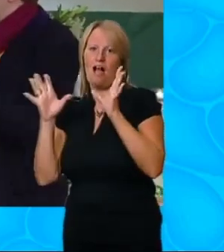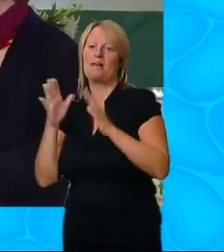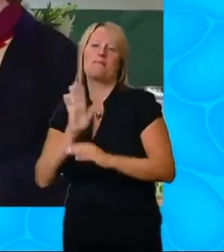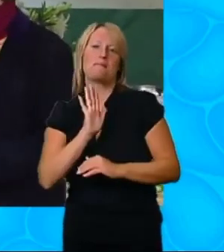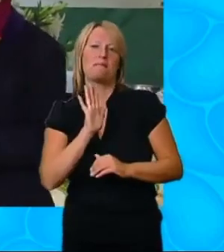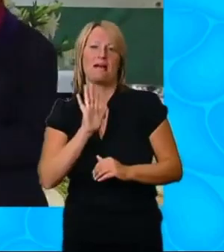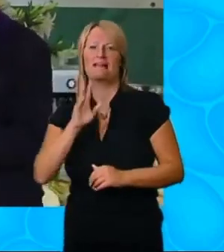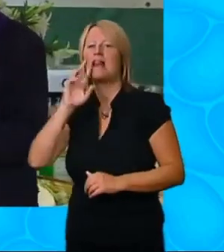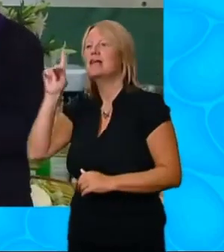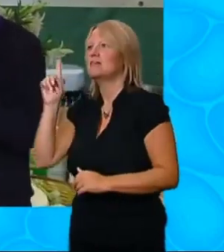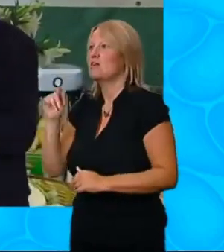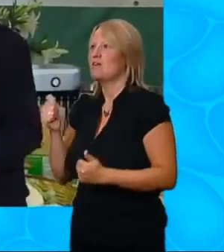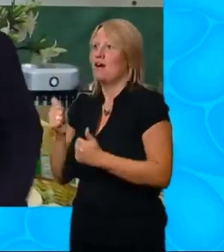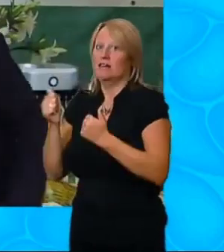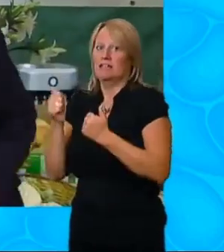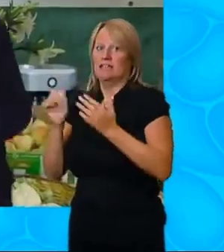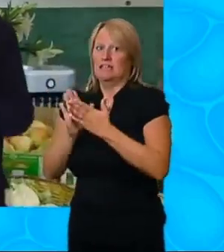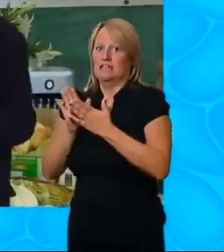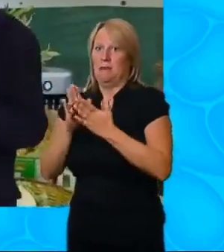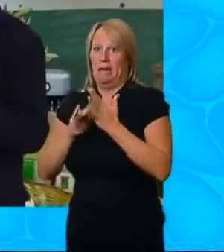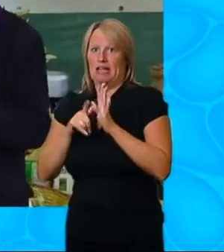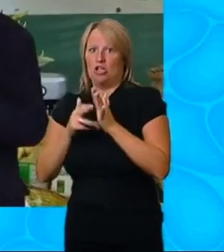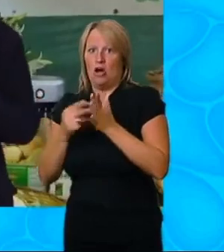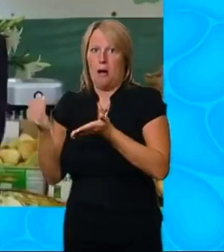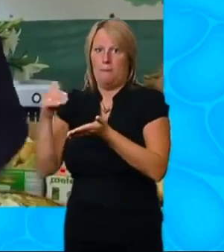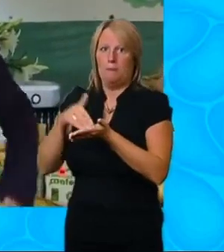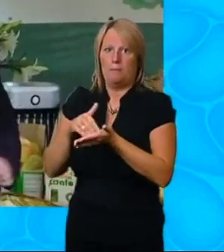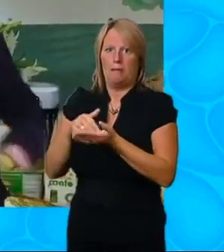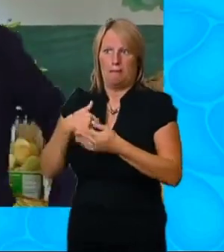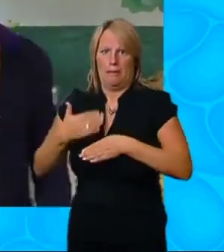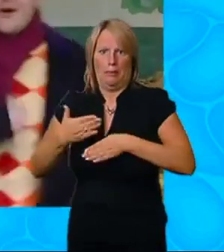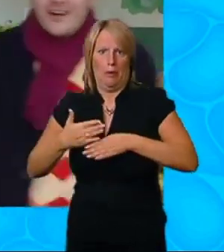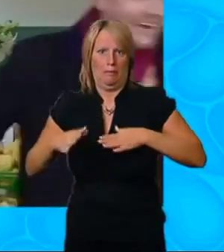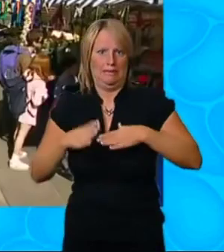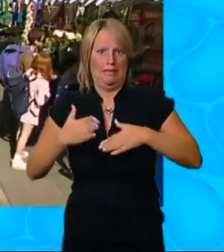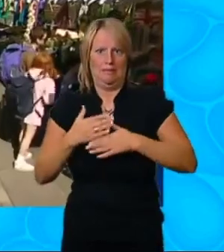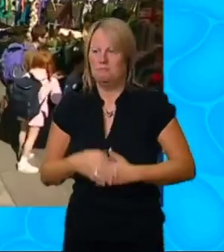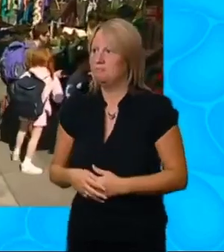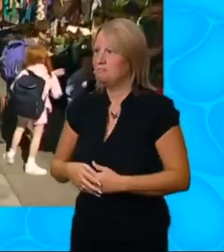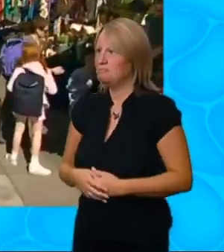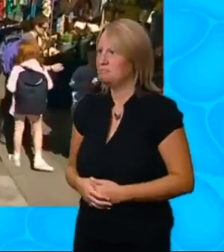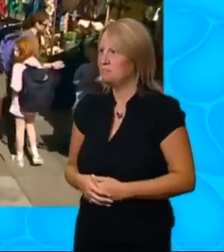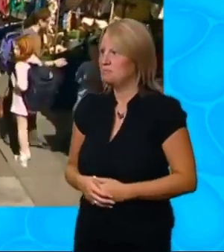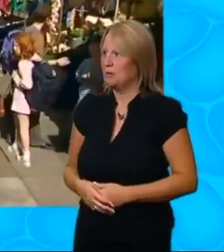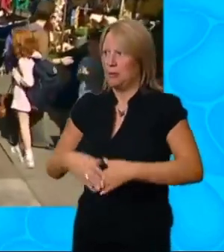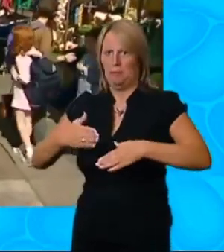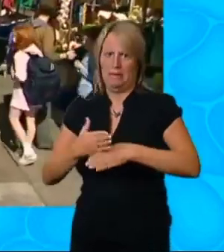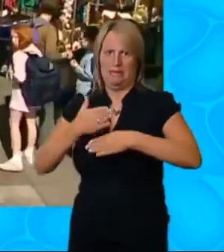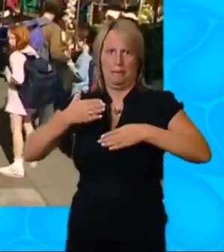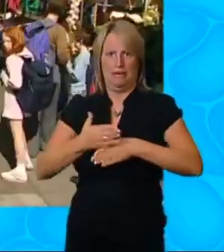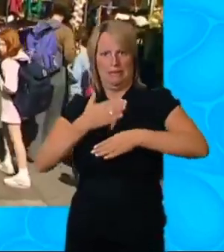you later, Tina. All right, before Mickey John gets here with the film crew, I'd best get down to some hard work. And